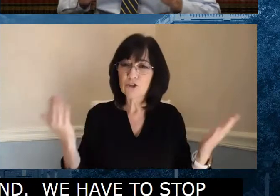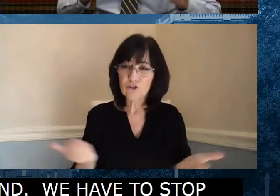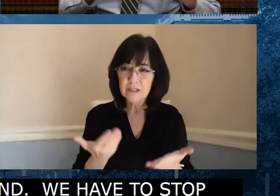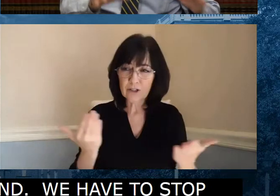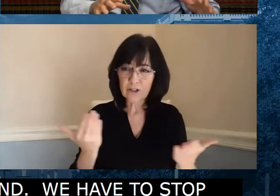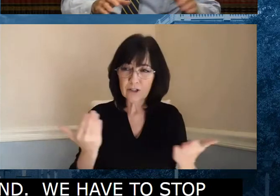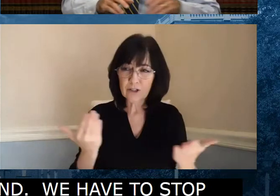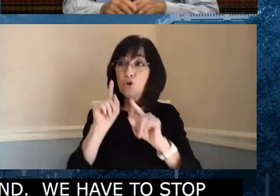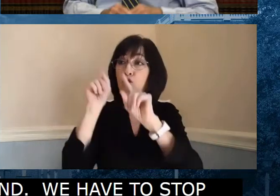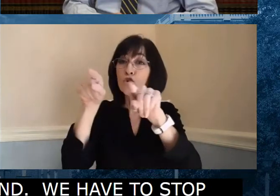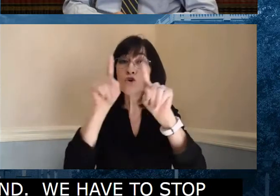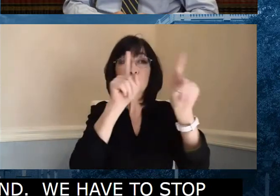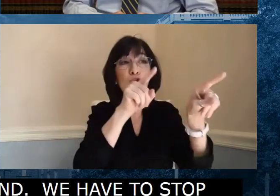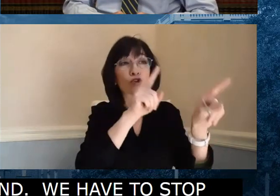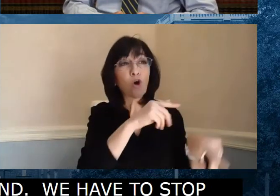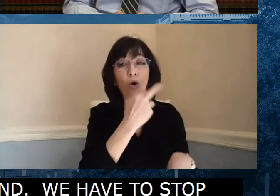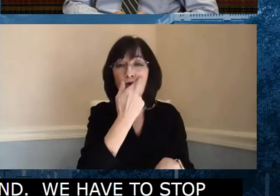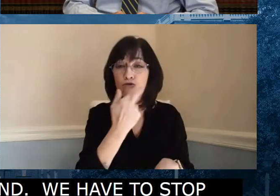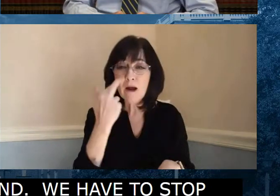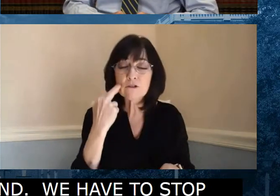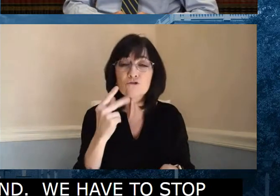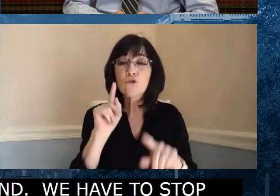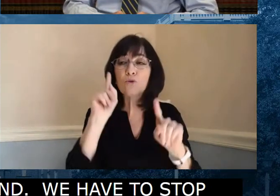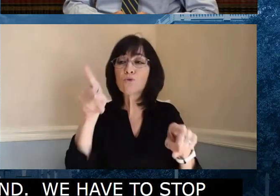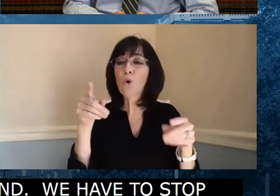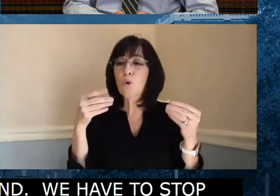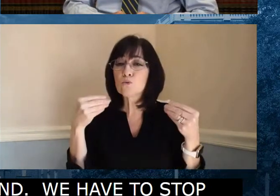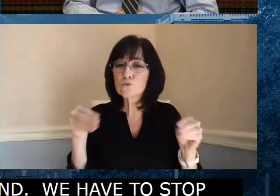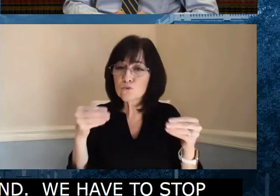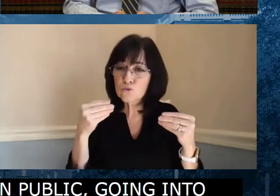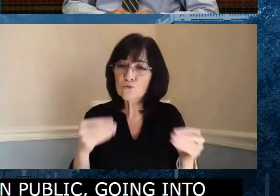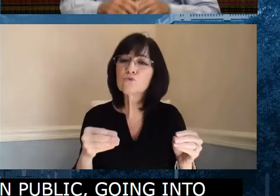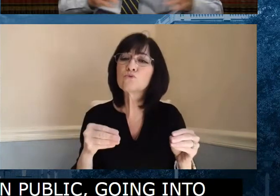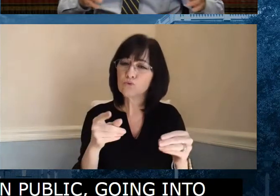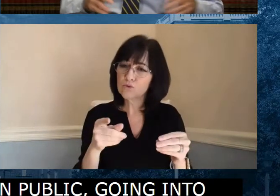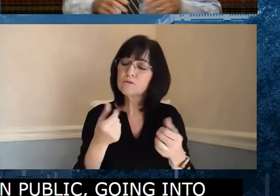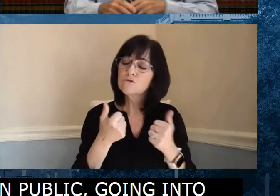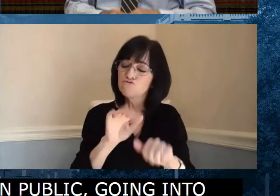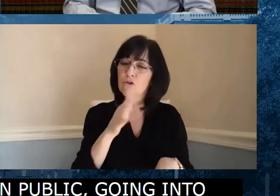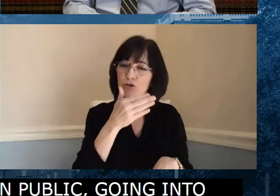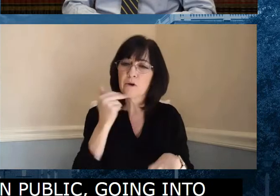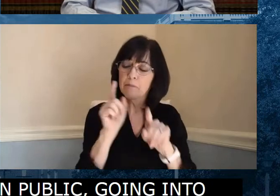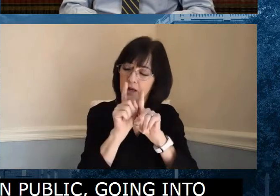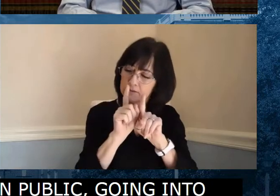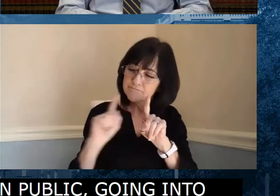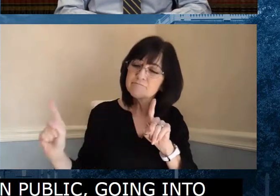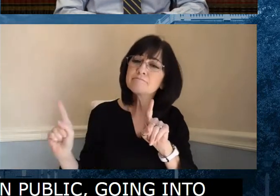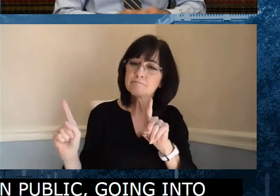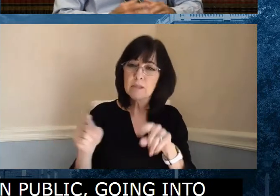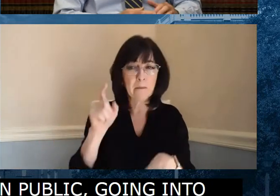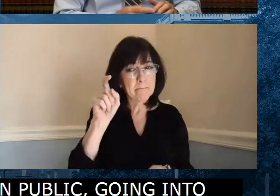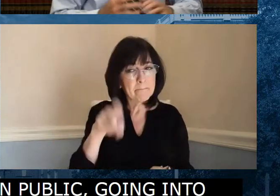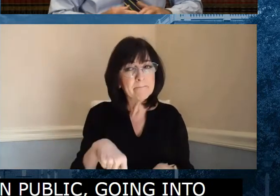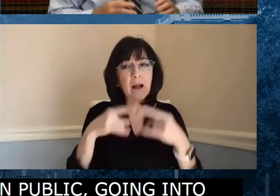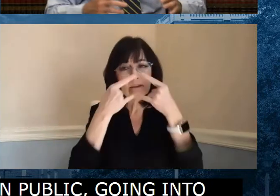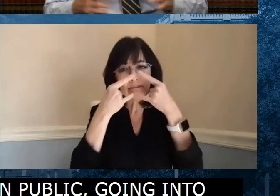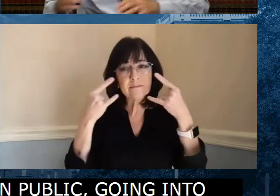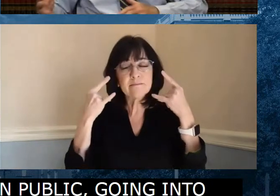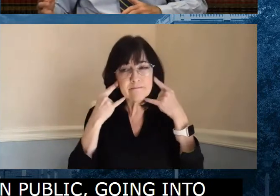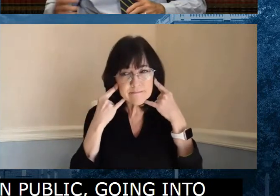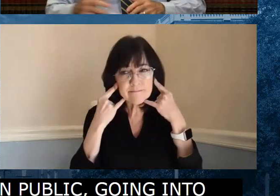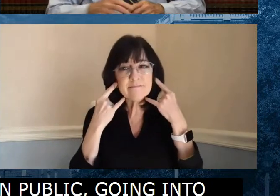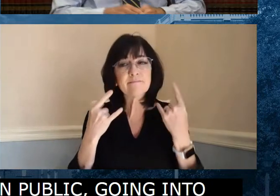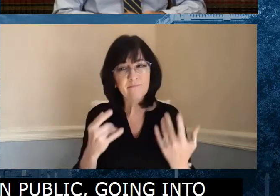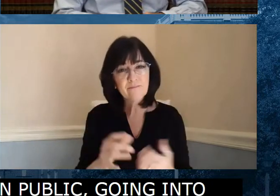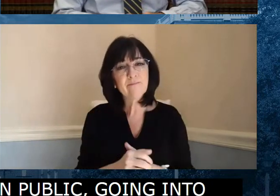cetera, avoiding large gatherings where you can't keep within 6 feet of others. If we can do that,